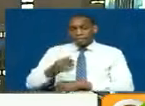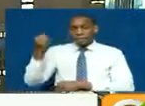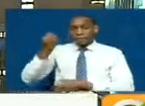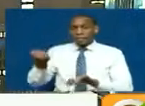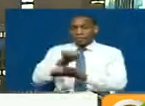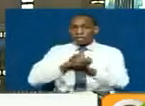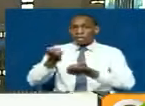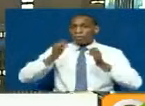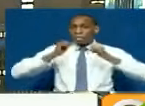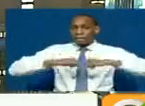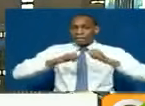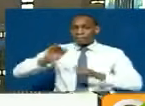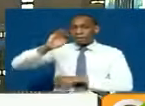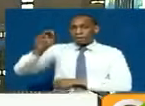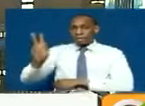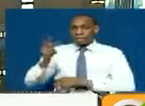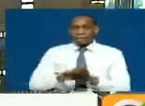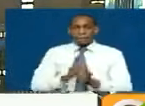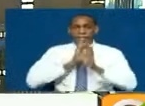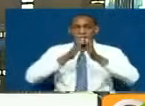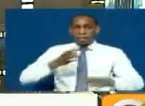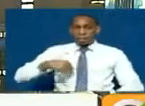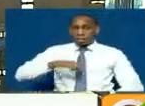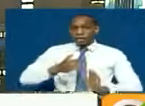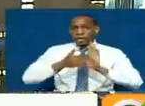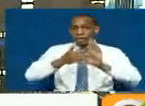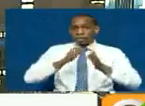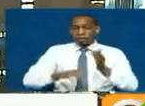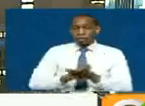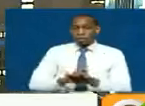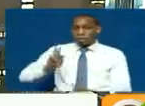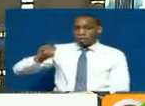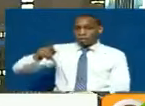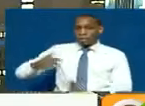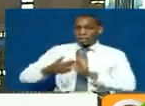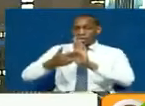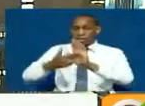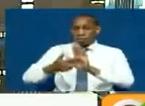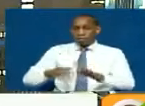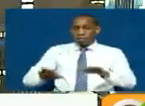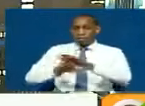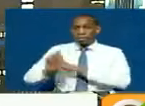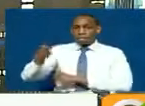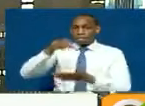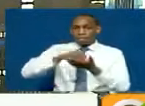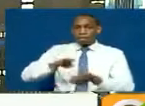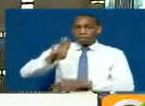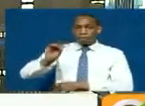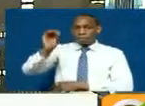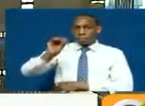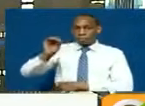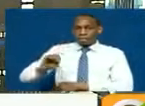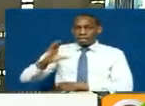political and economic deal for the mountain. But as Francis Gachuri reports, Kuria lists a deputy president slot and 40%